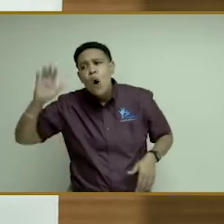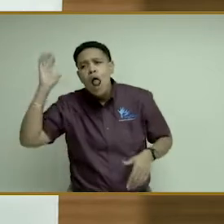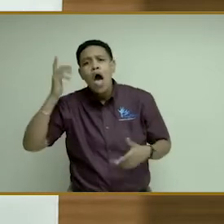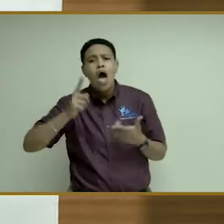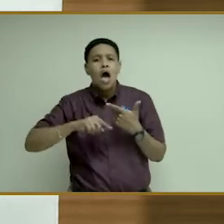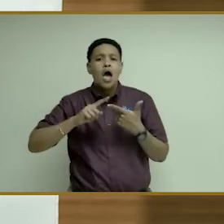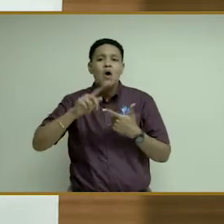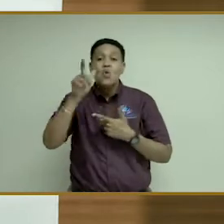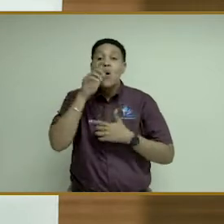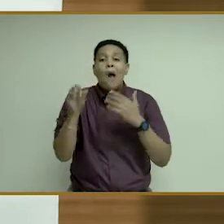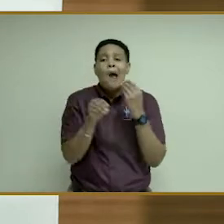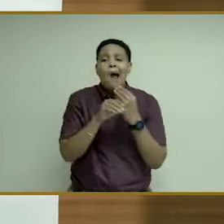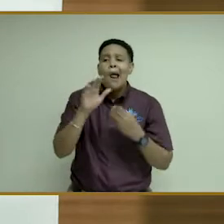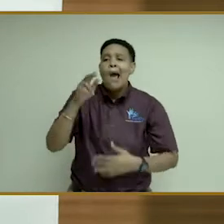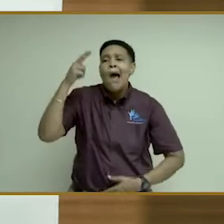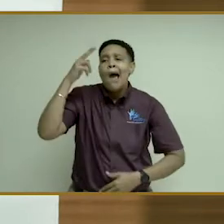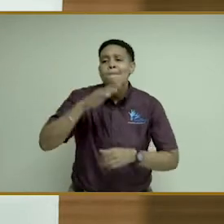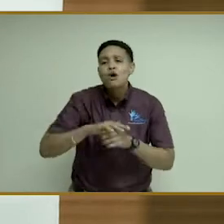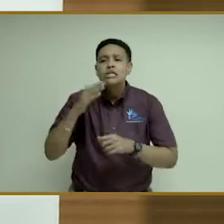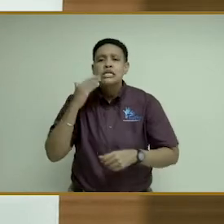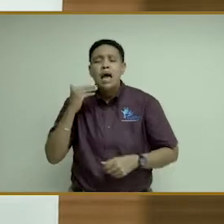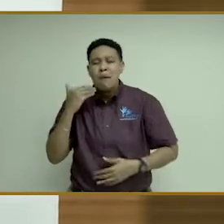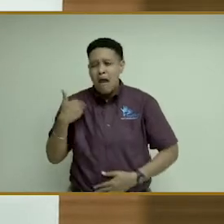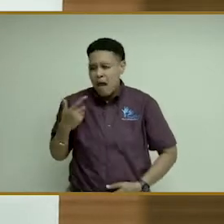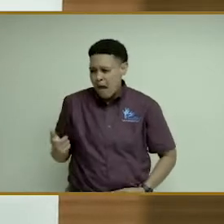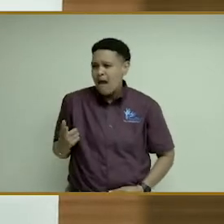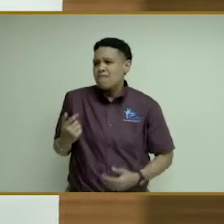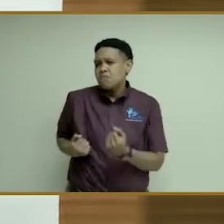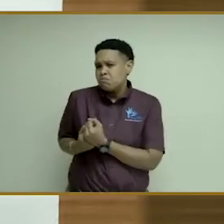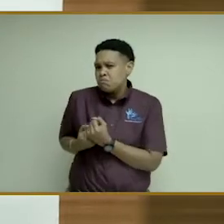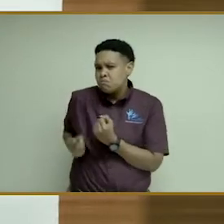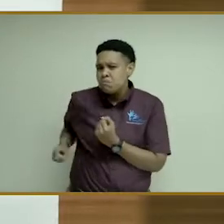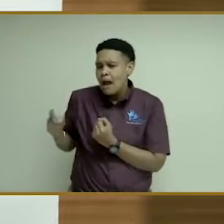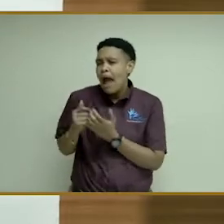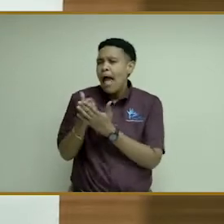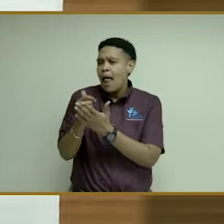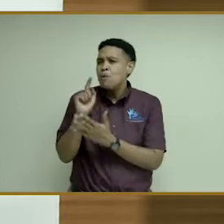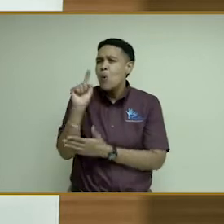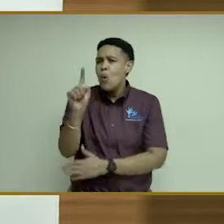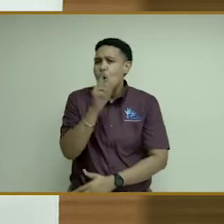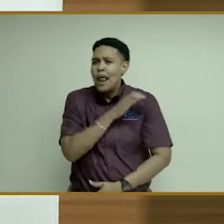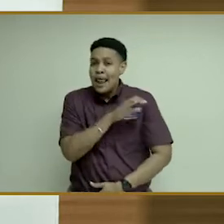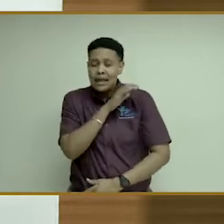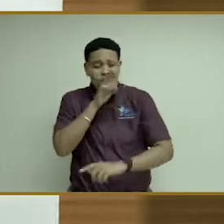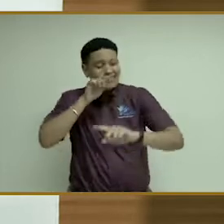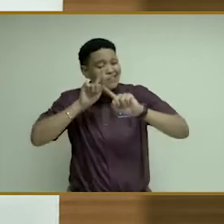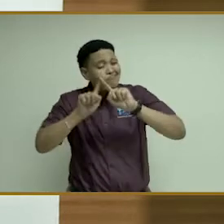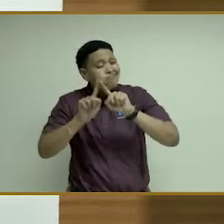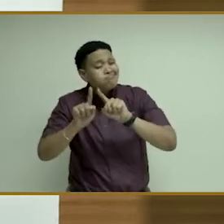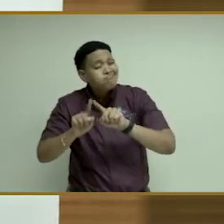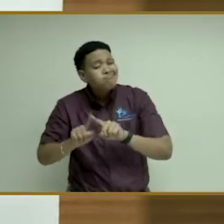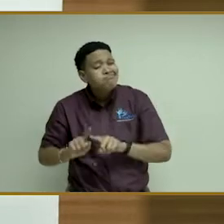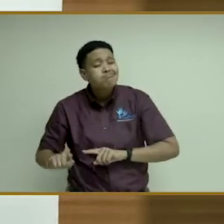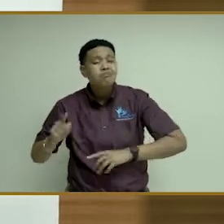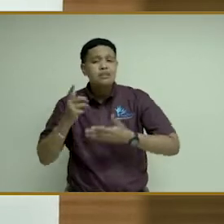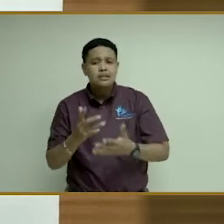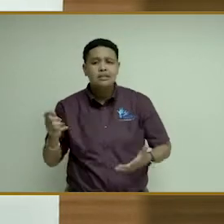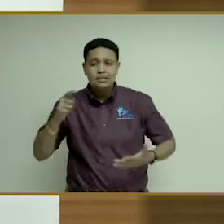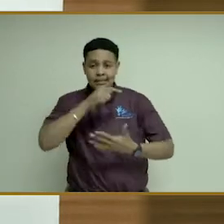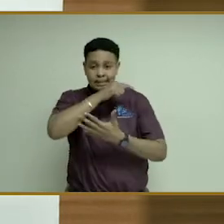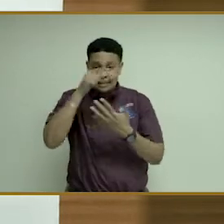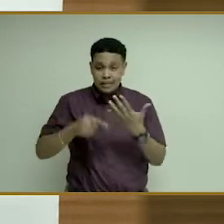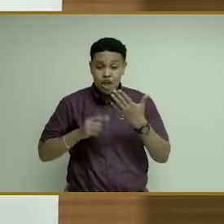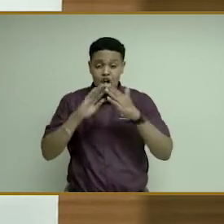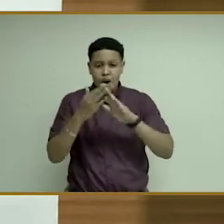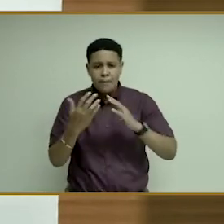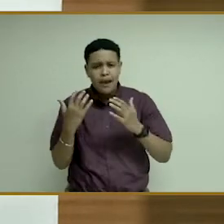those with comorbidities, hypertension, diabetes, helping them to go to their clinics, a range of things. These community health aids are